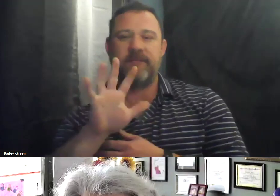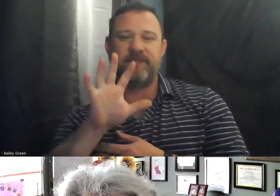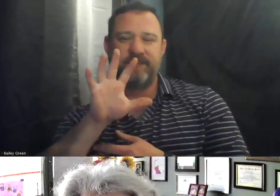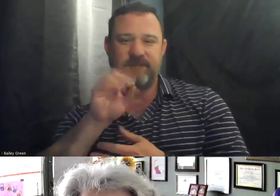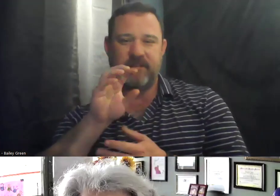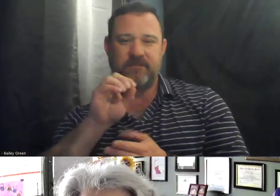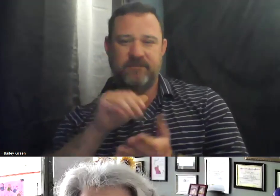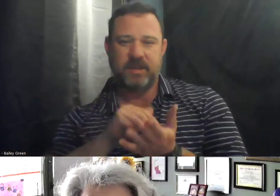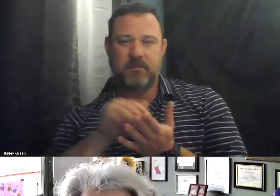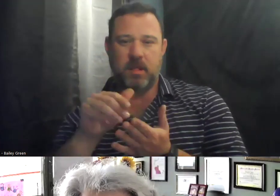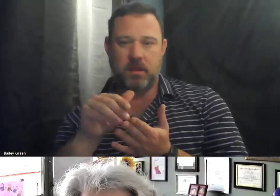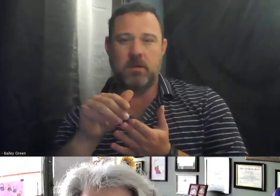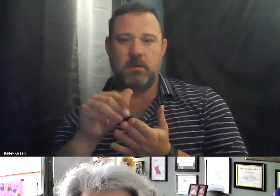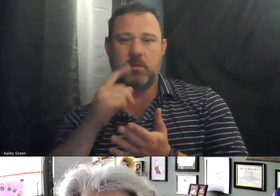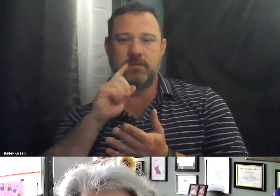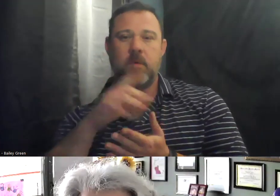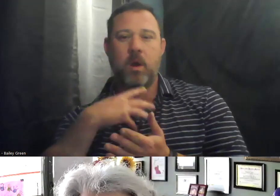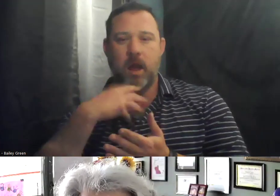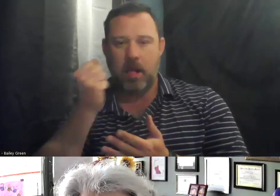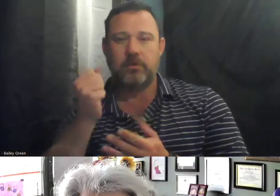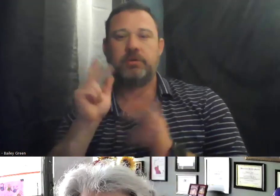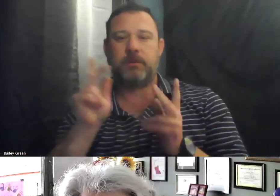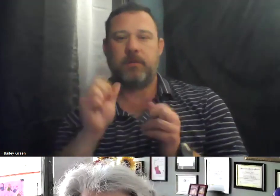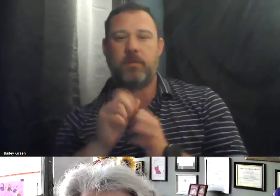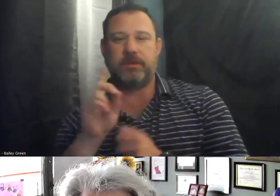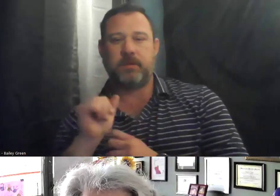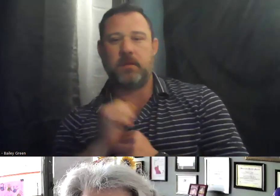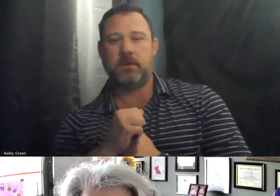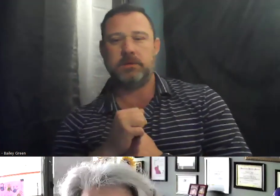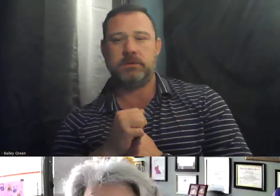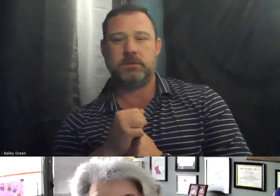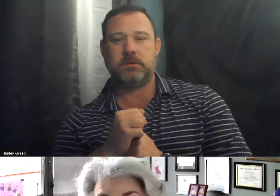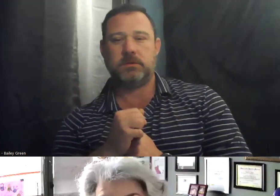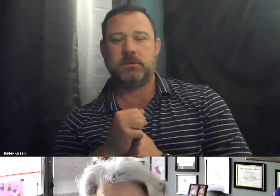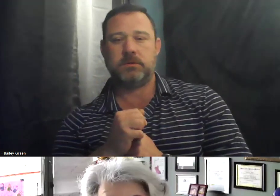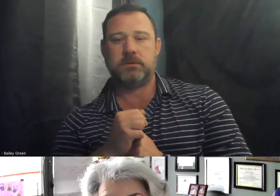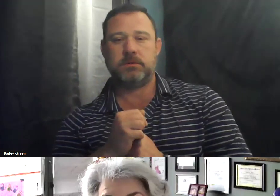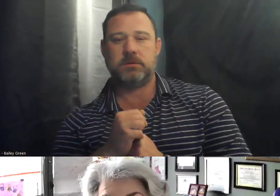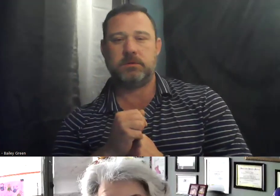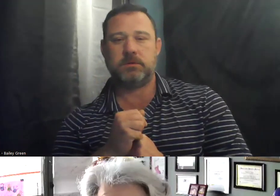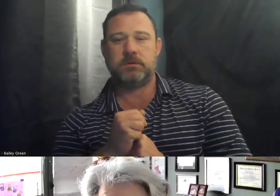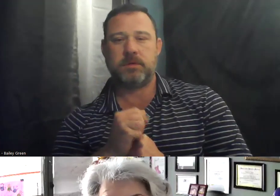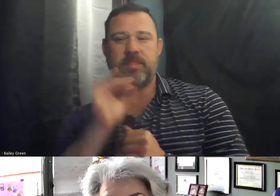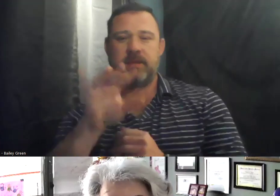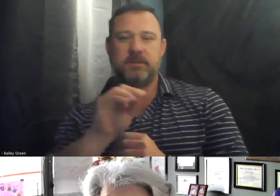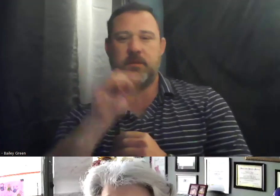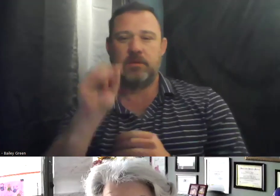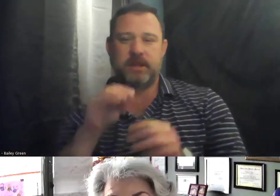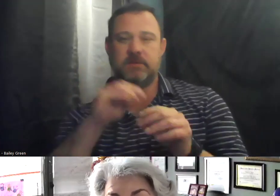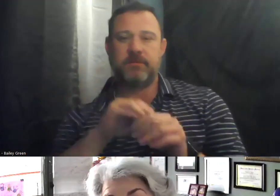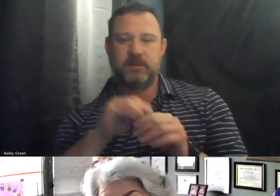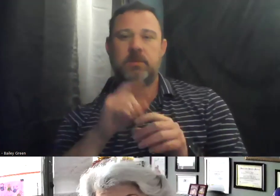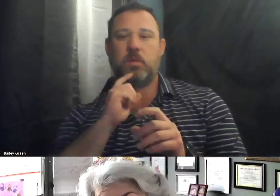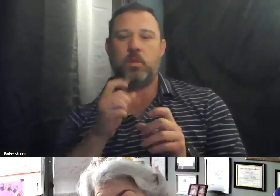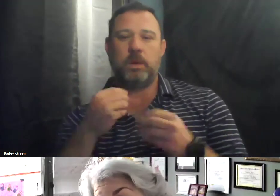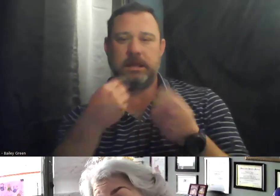million was for elders and people with disabilities. That is the percentage of investment we give